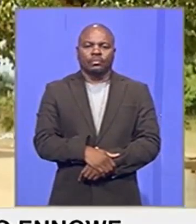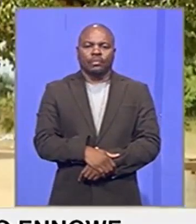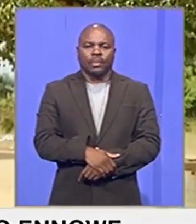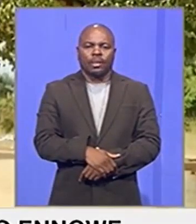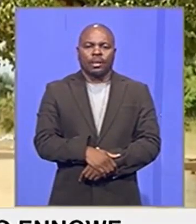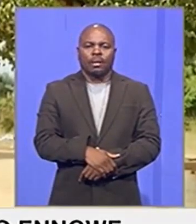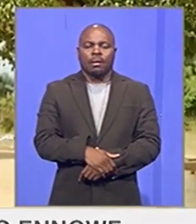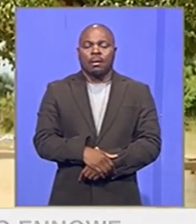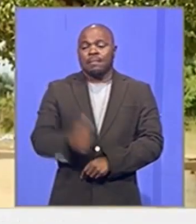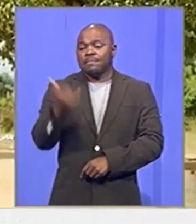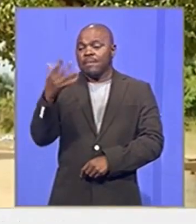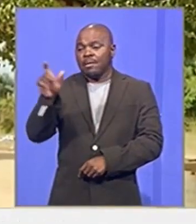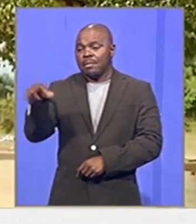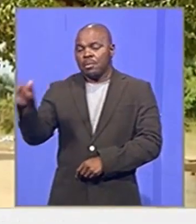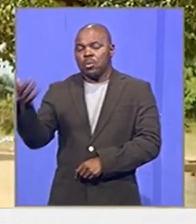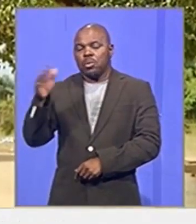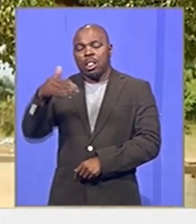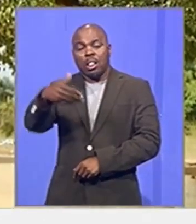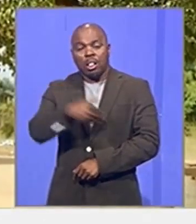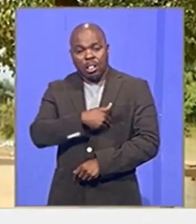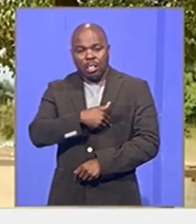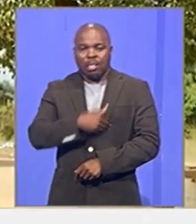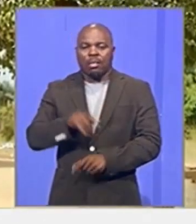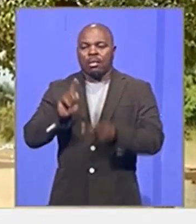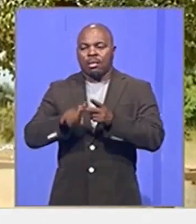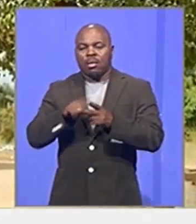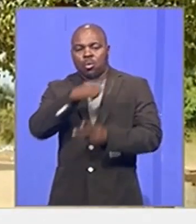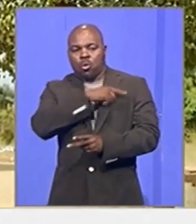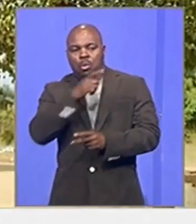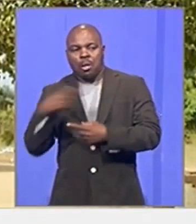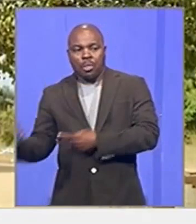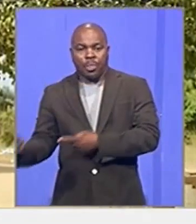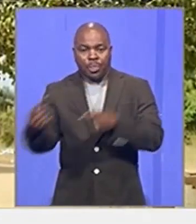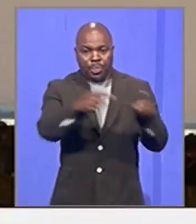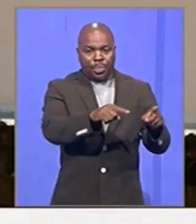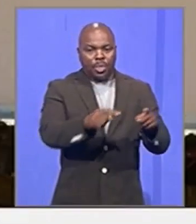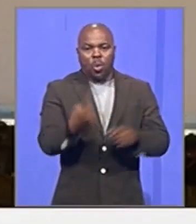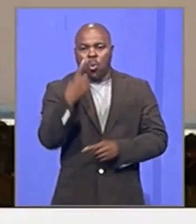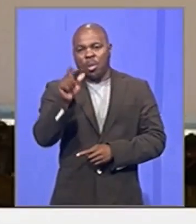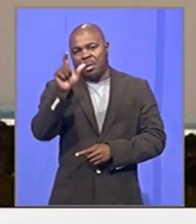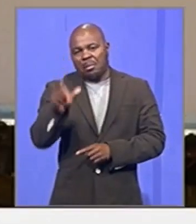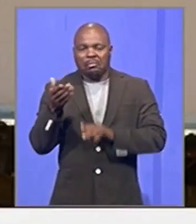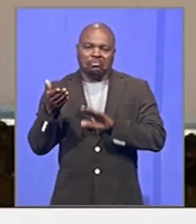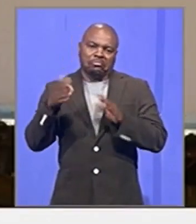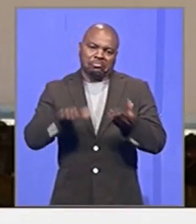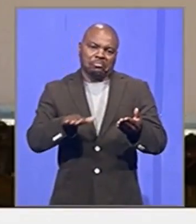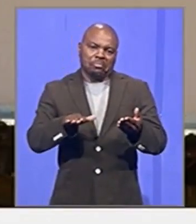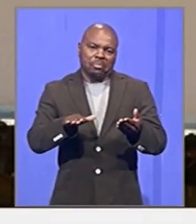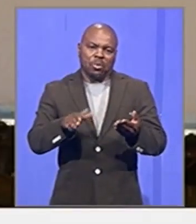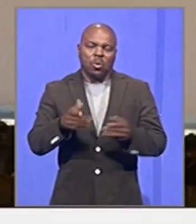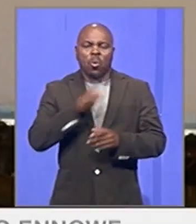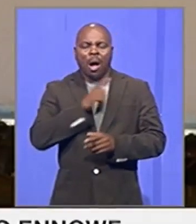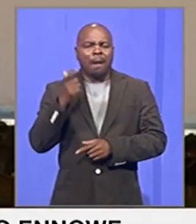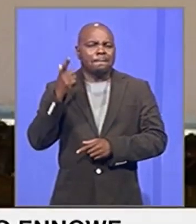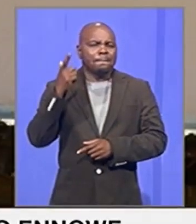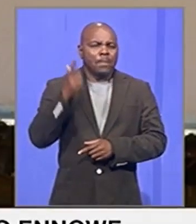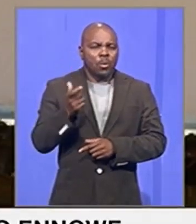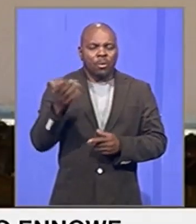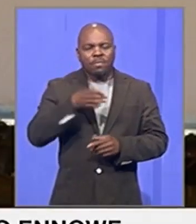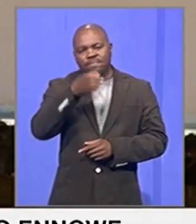Batho ba le bahlano ba itemogetse dikgobalo mme ba isitswe bookelong fa a le esi a tlhokafetse nakong ya thuntsho kwa lefelong